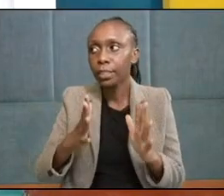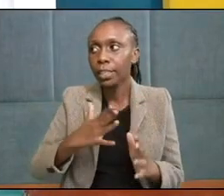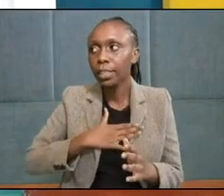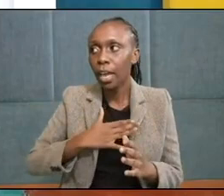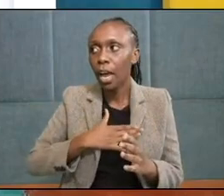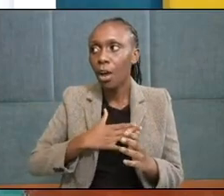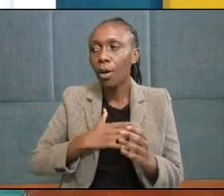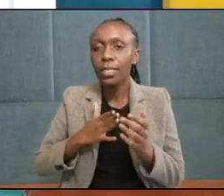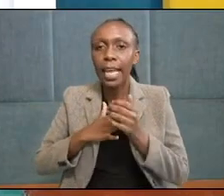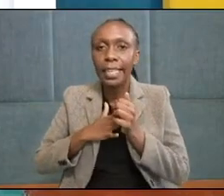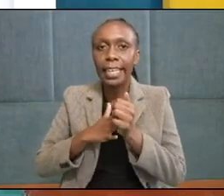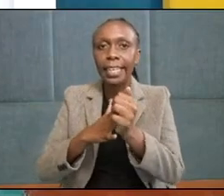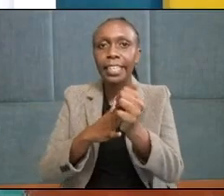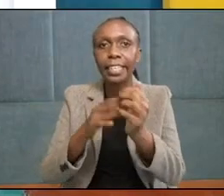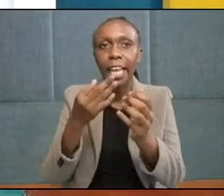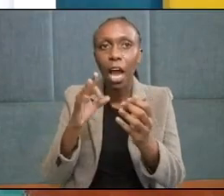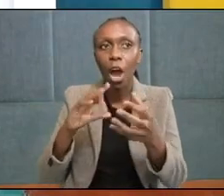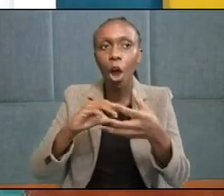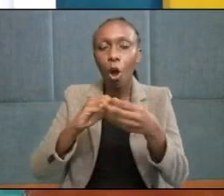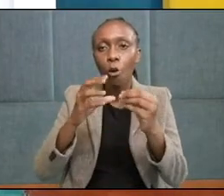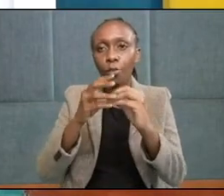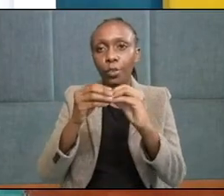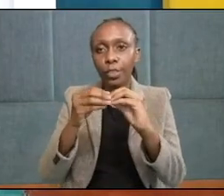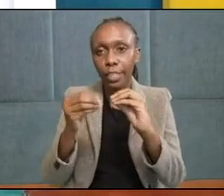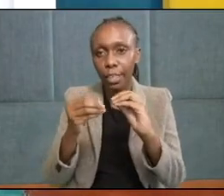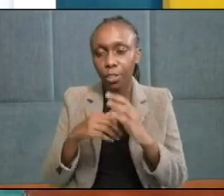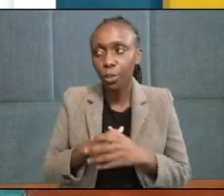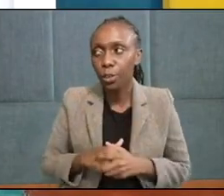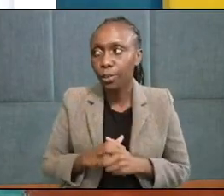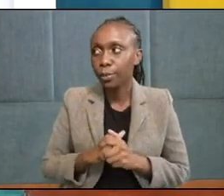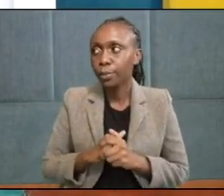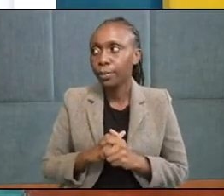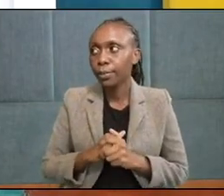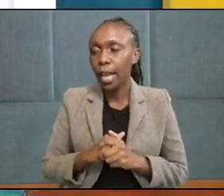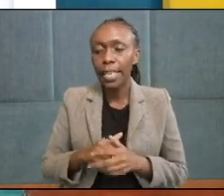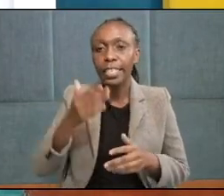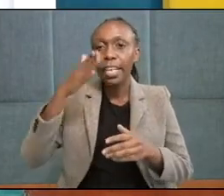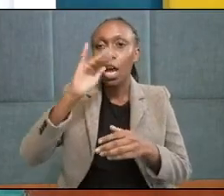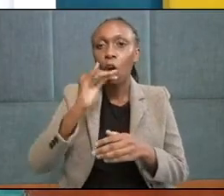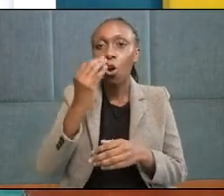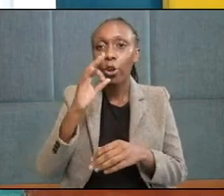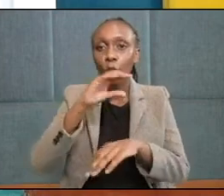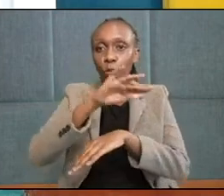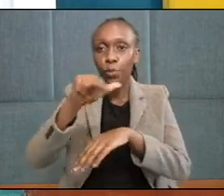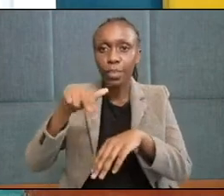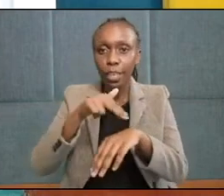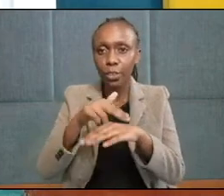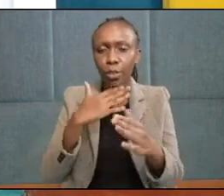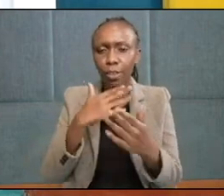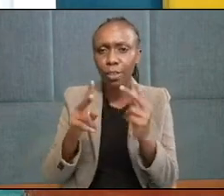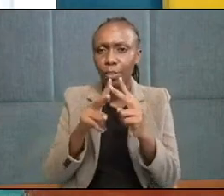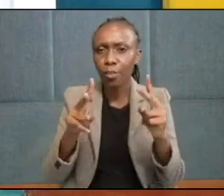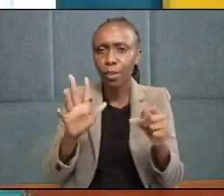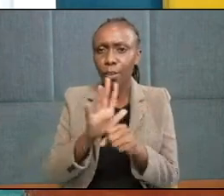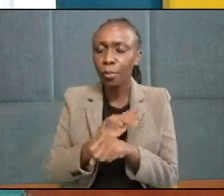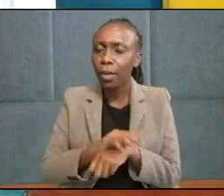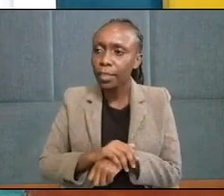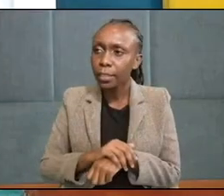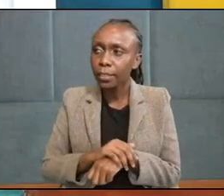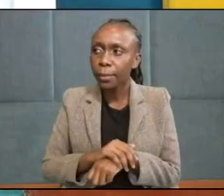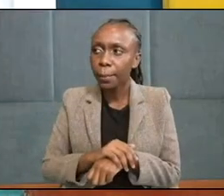of nations. God is our creator and he's the ruler of nations. Thank you so much, Layla. Yes, Tamara?